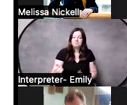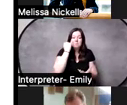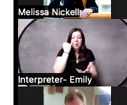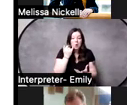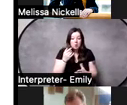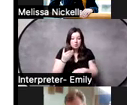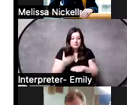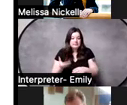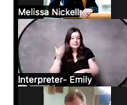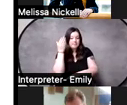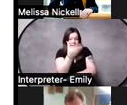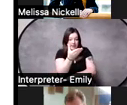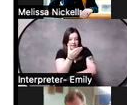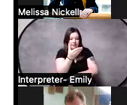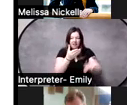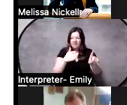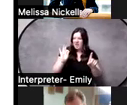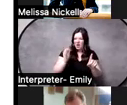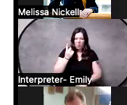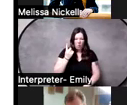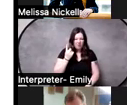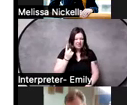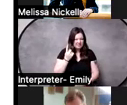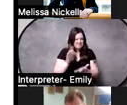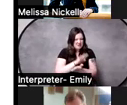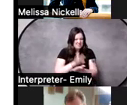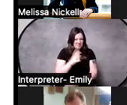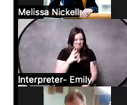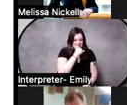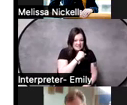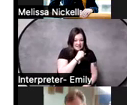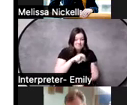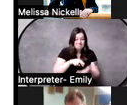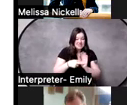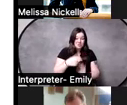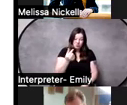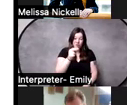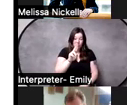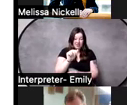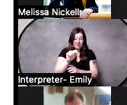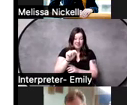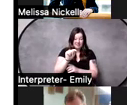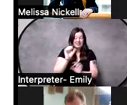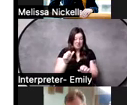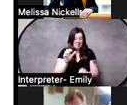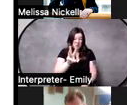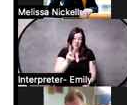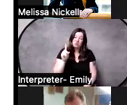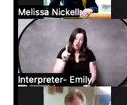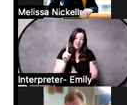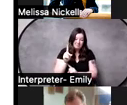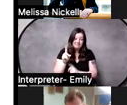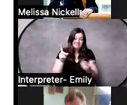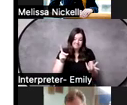don't adhere to whatever formatting instructions are there, your grant can be administratively withdrawn and it will not be sent out for